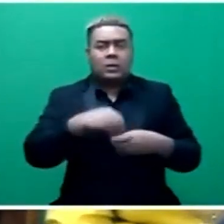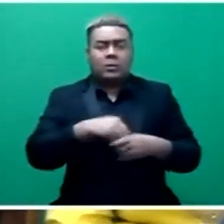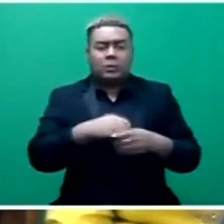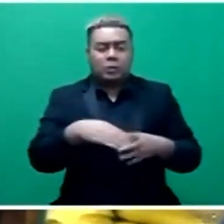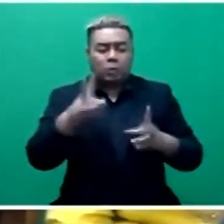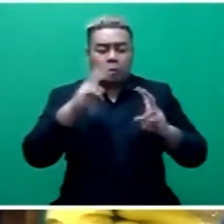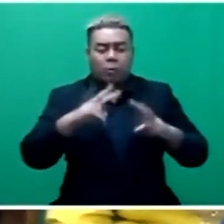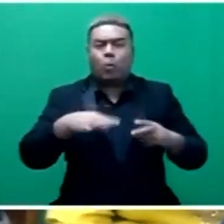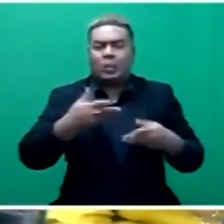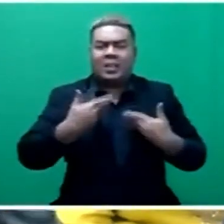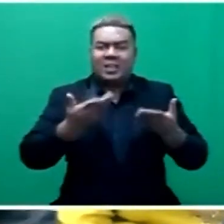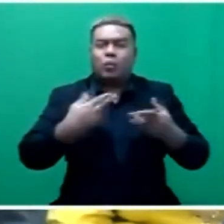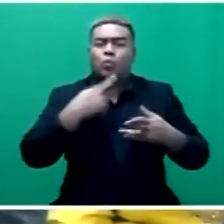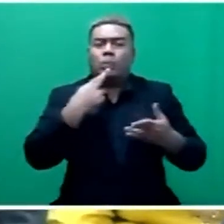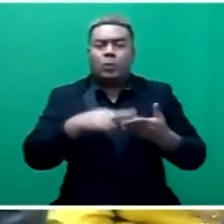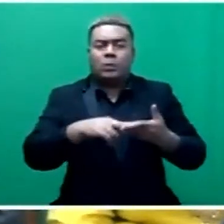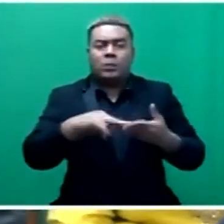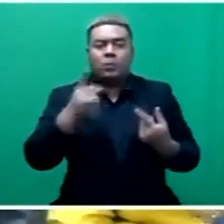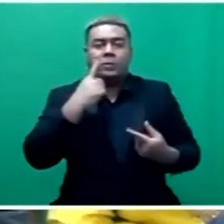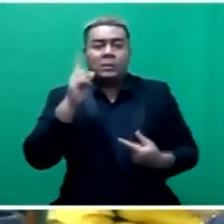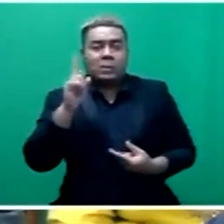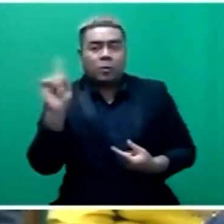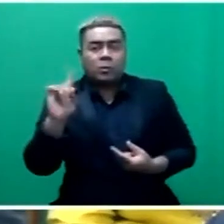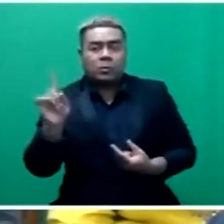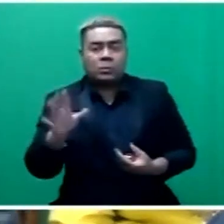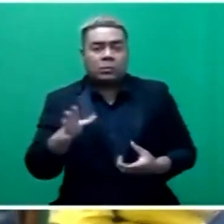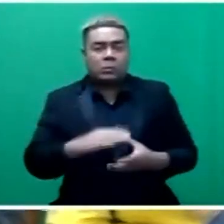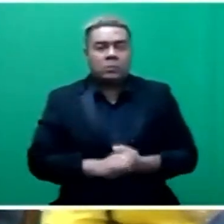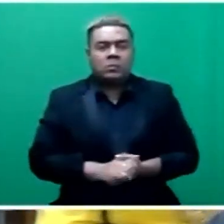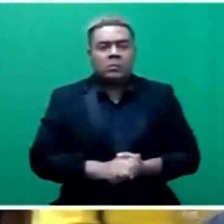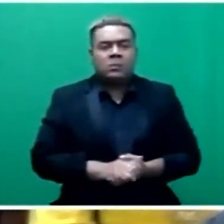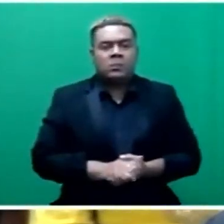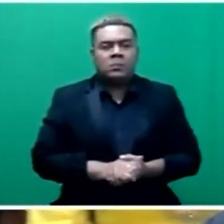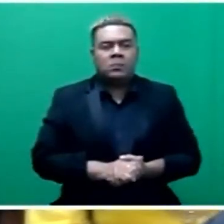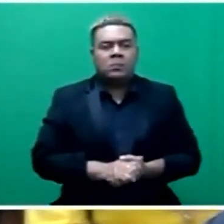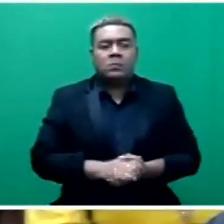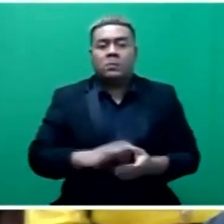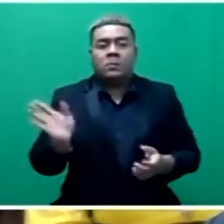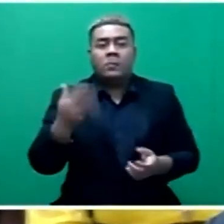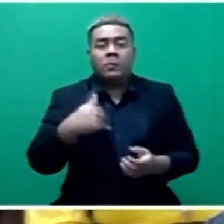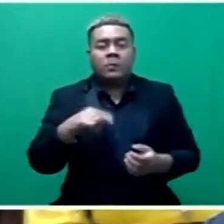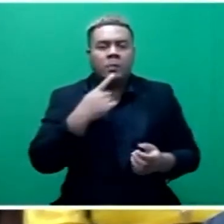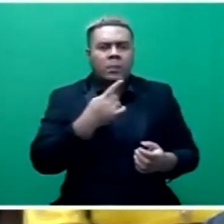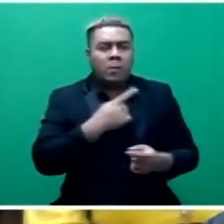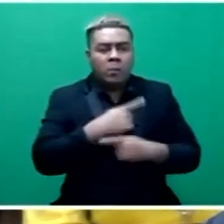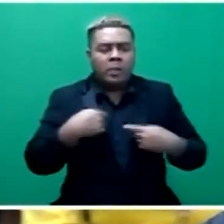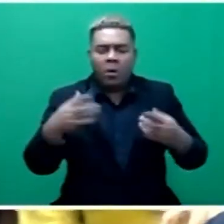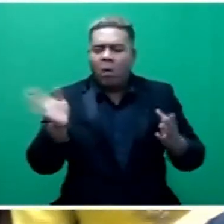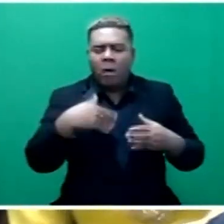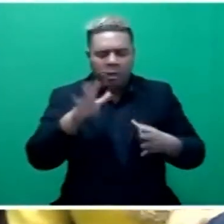is going to give its report, and we will see what the Independent Commission of Inquiry does say. All in all, Mr. Speaker, sir, we all